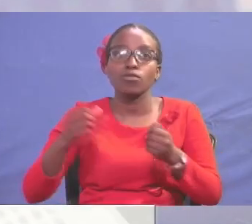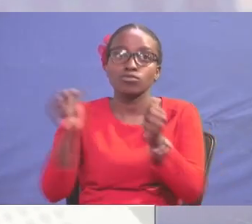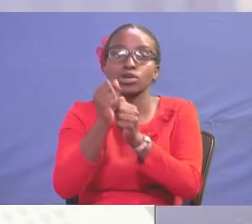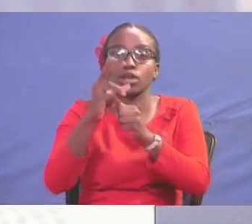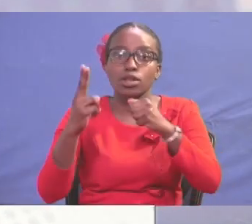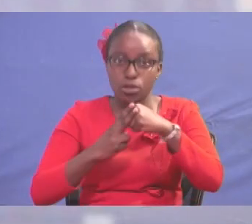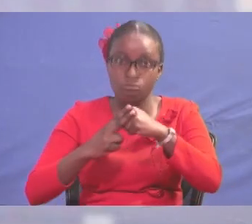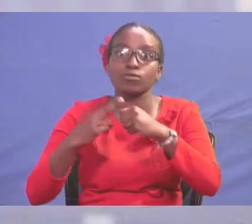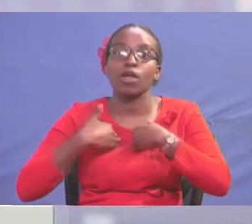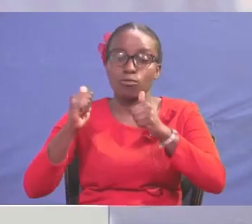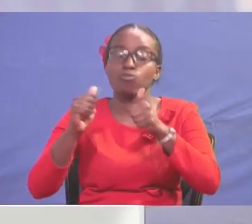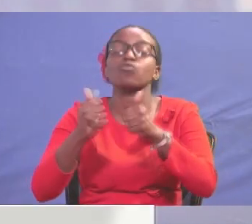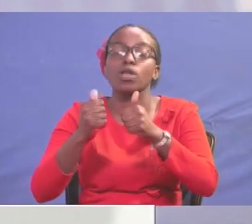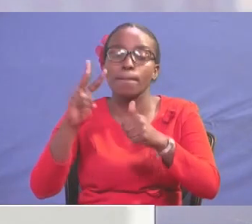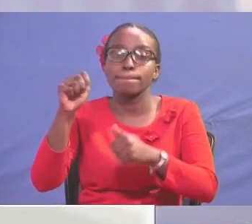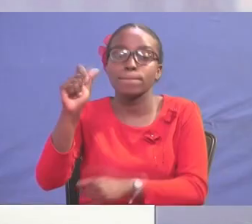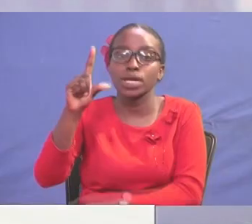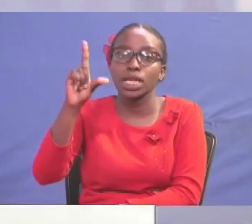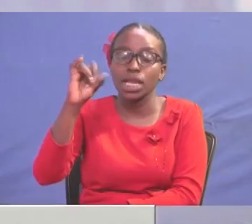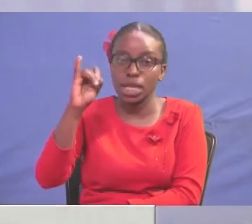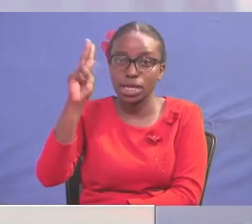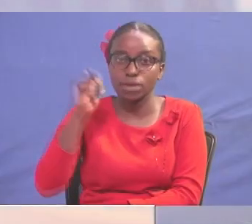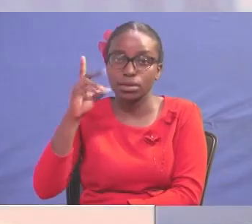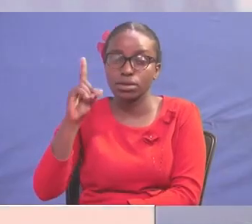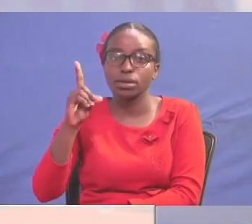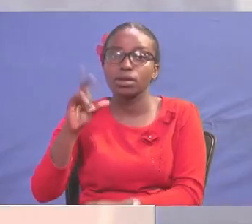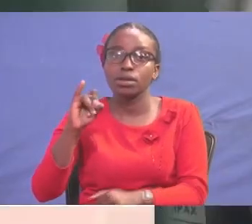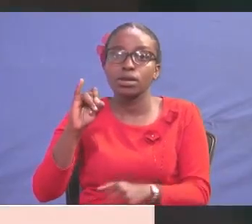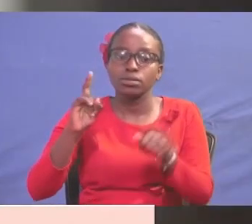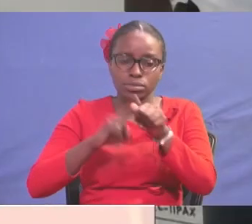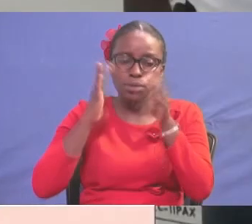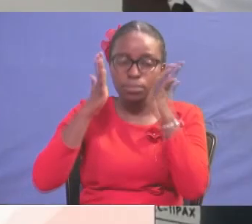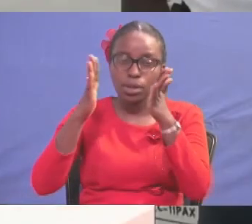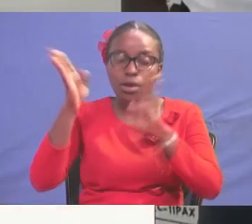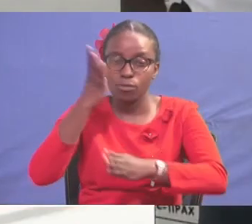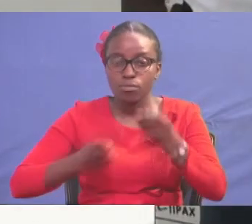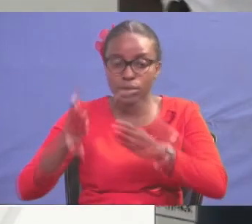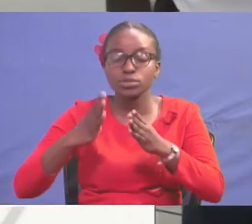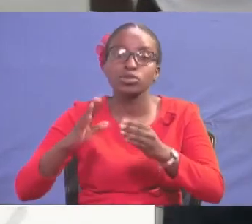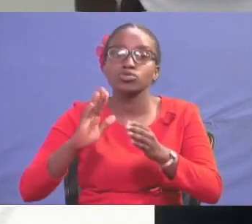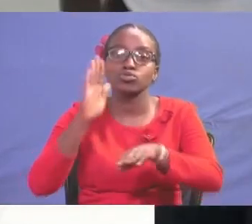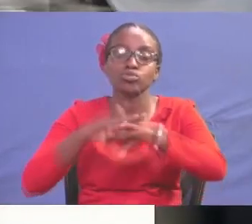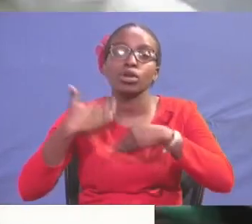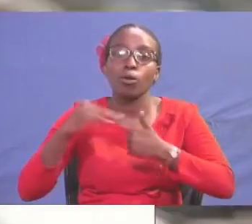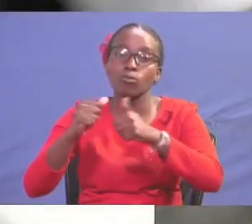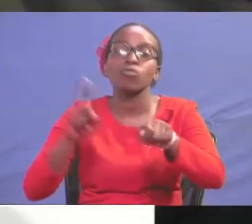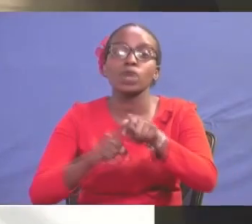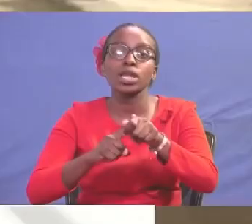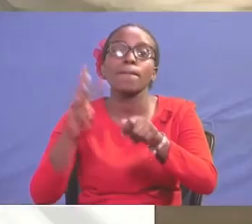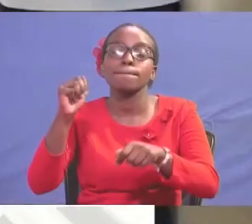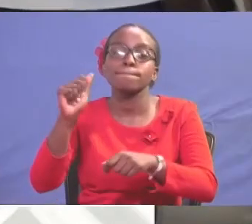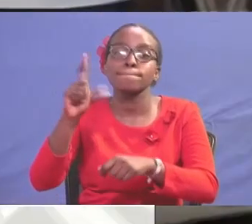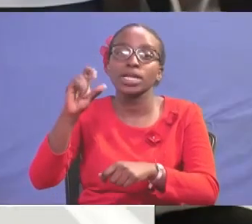new Malindi bus park have raised concerns over alleged unfair business practices enforced by the Malindi municipality.